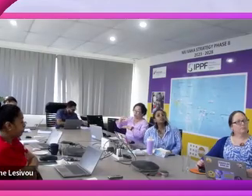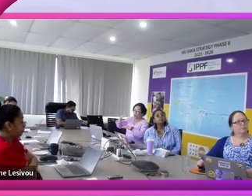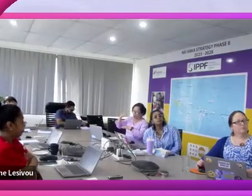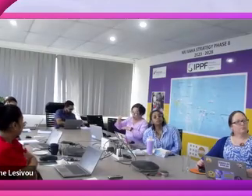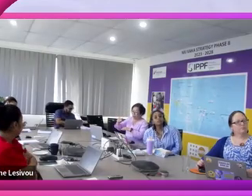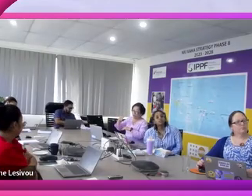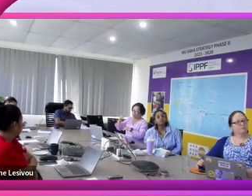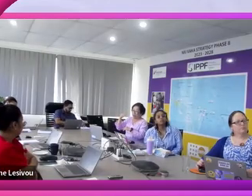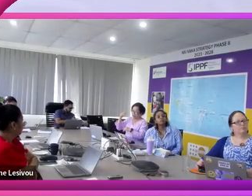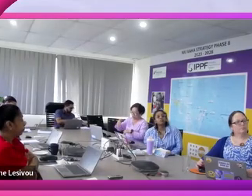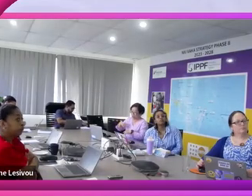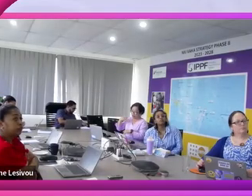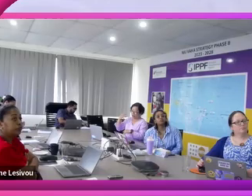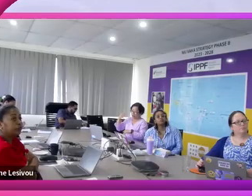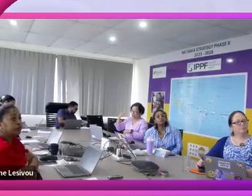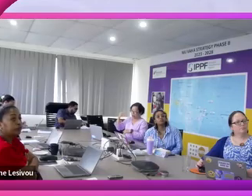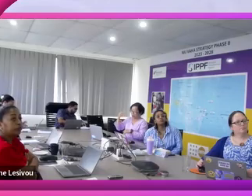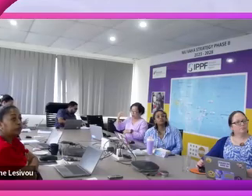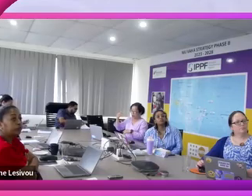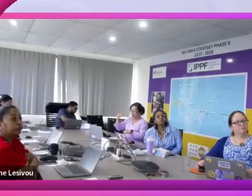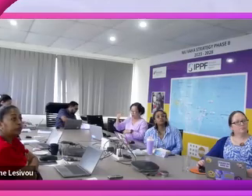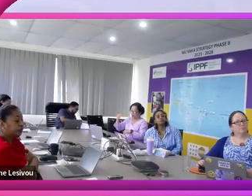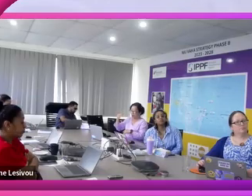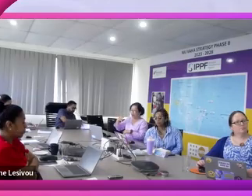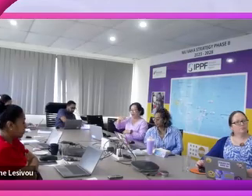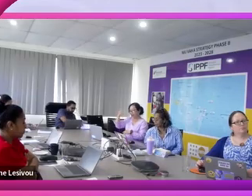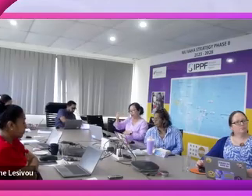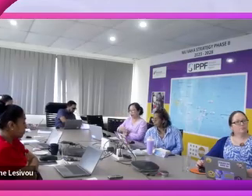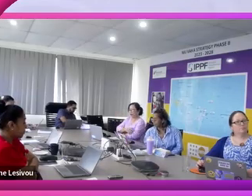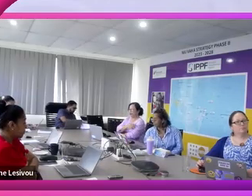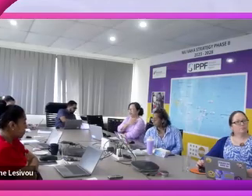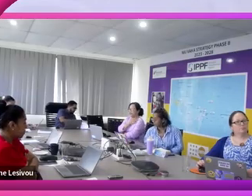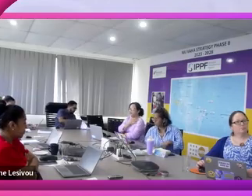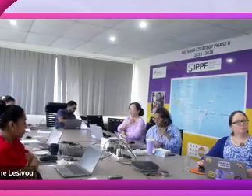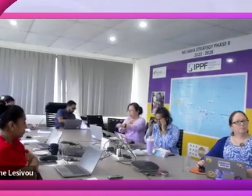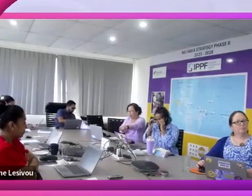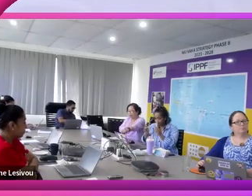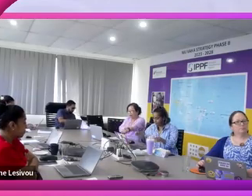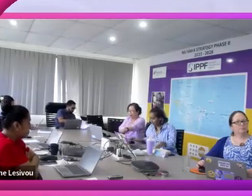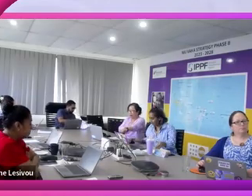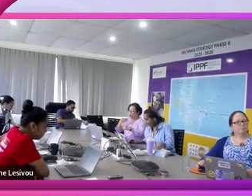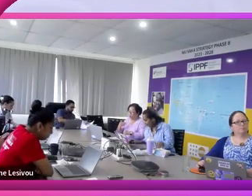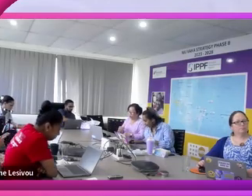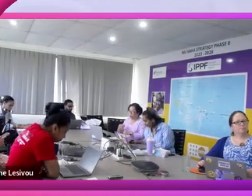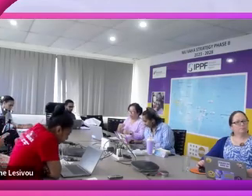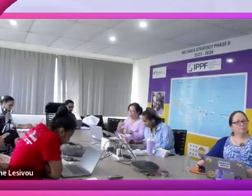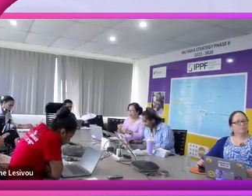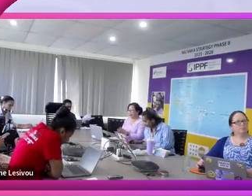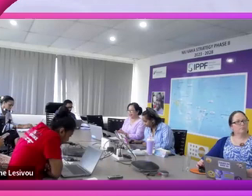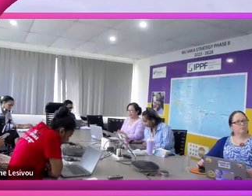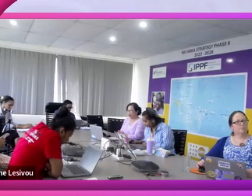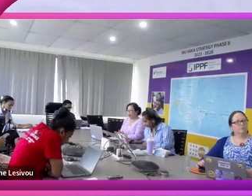level, go to hormonal like injections, and then go to the implant or